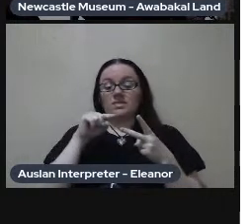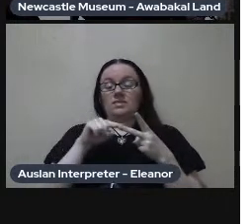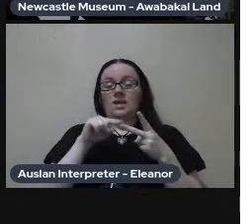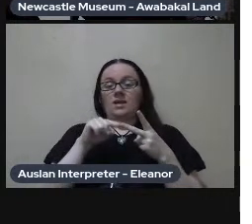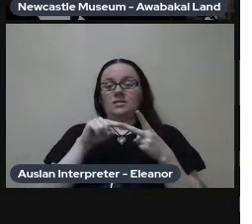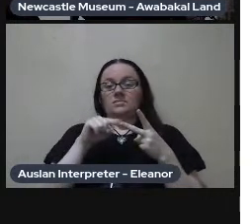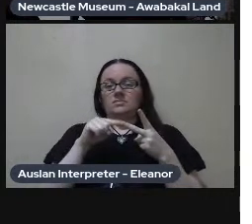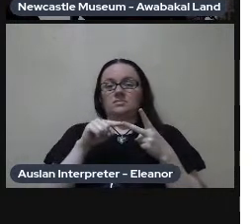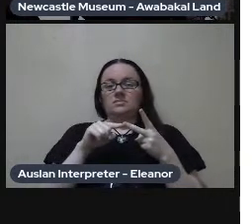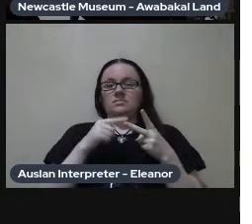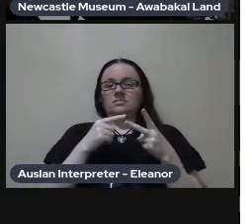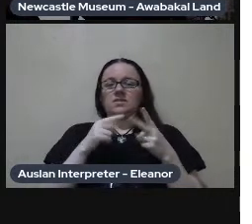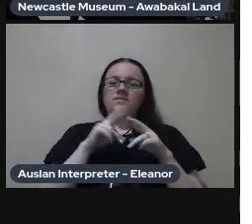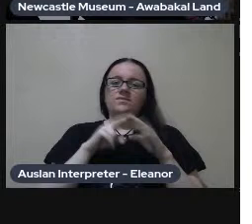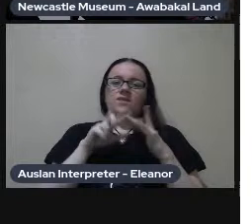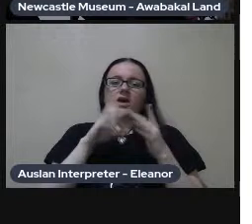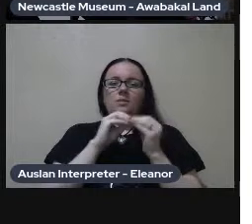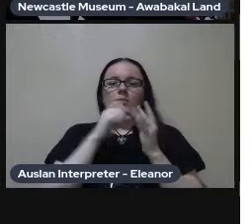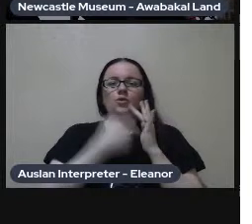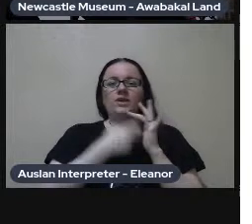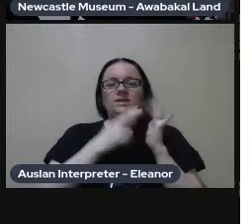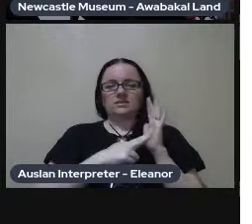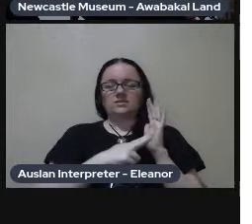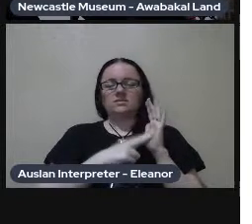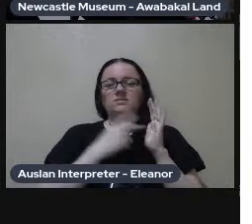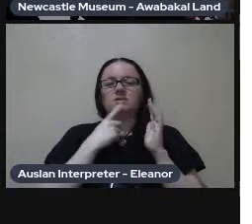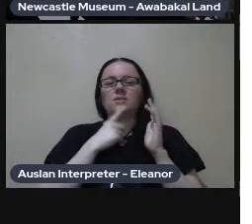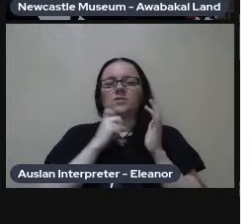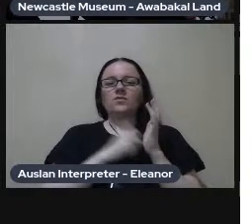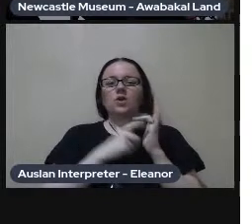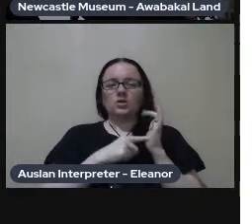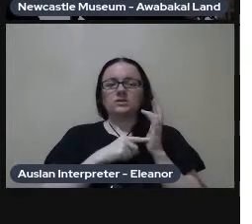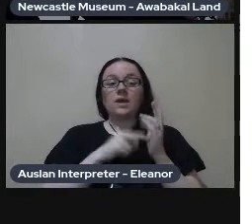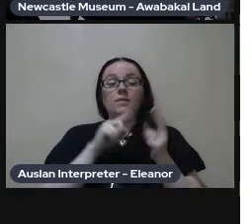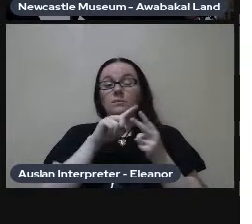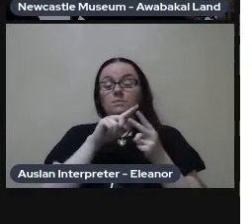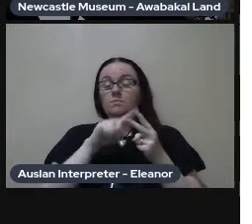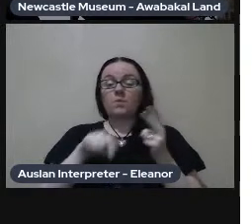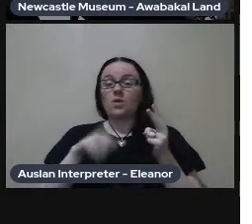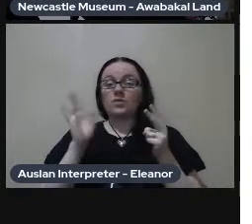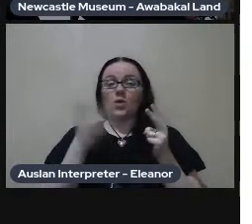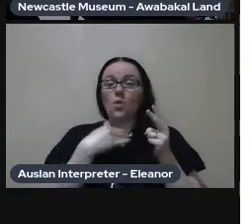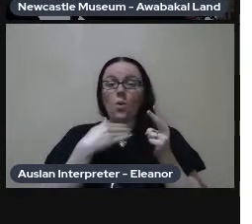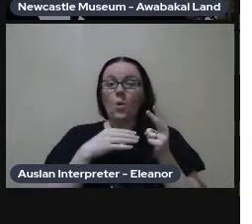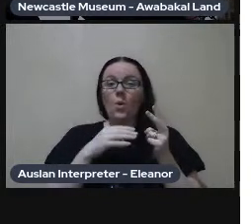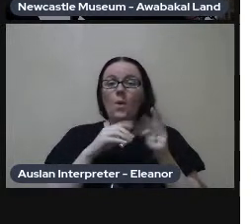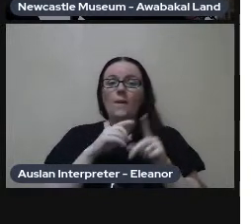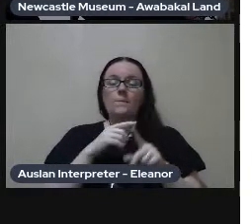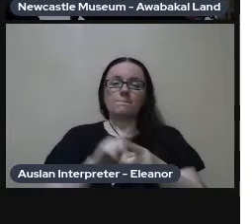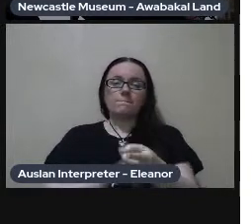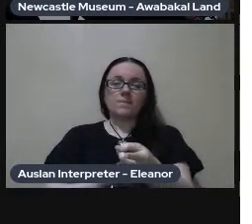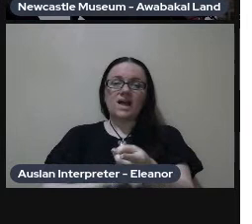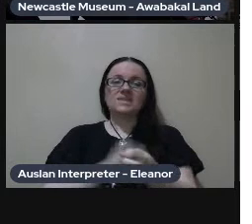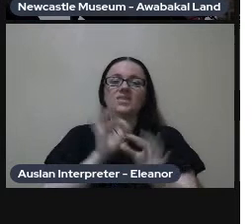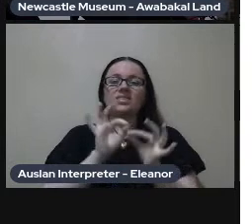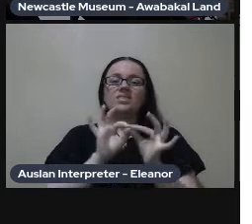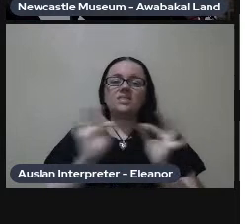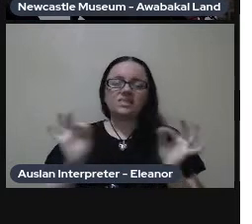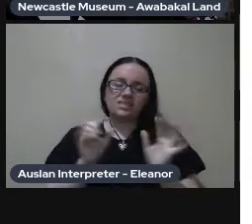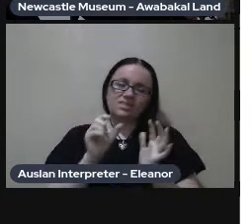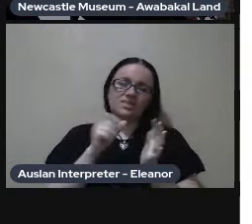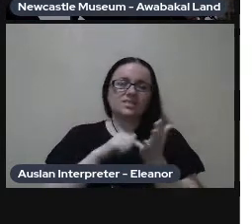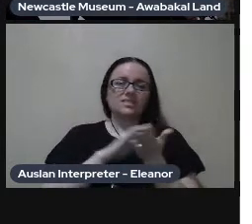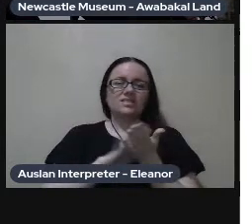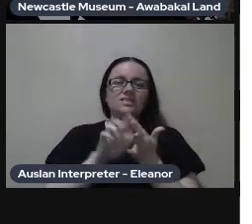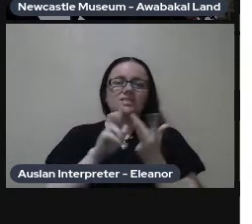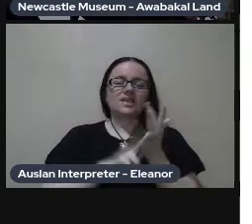clots. So in general, we talk about all of them as being blood thinners. But of course, we all need different types of medications for the